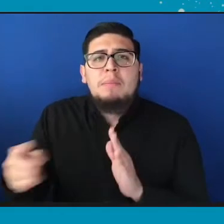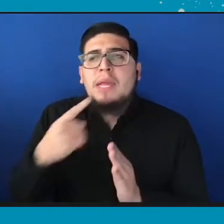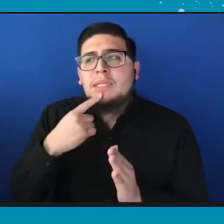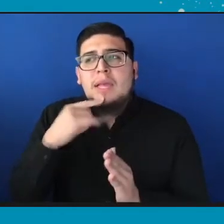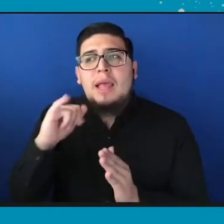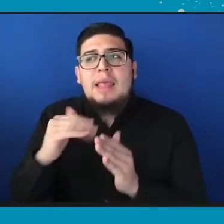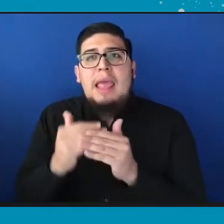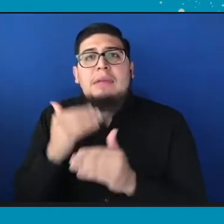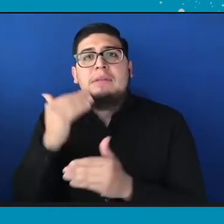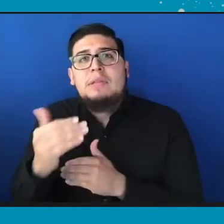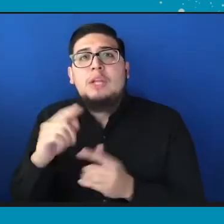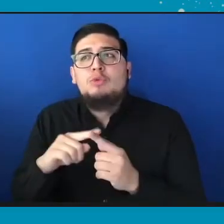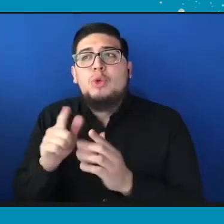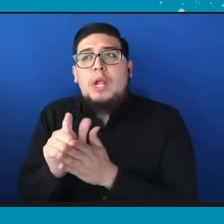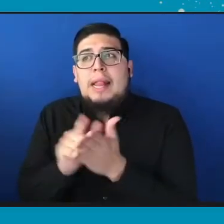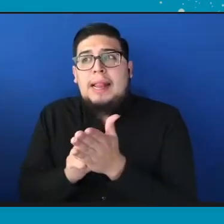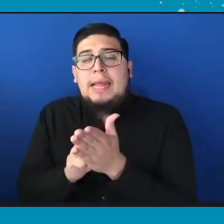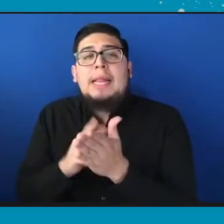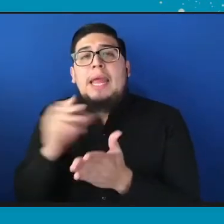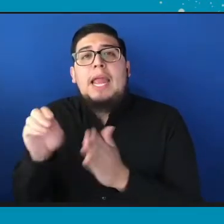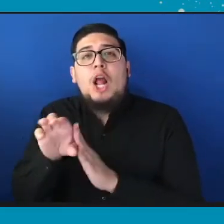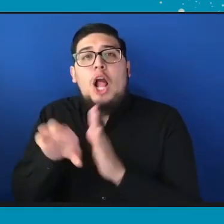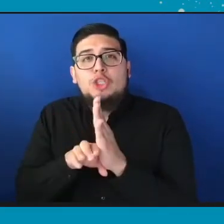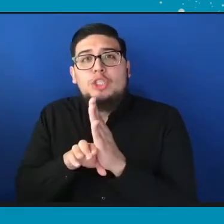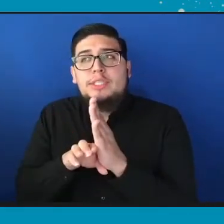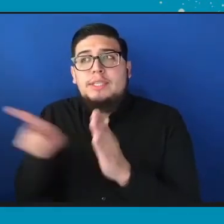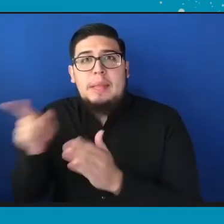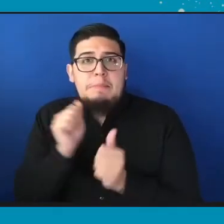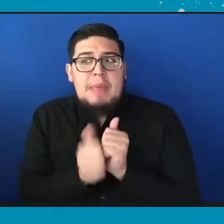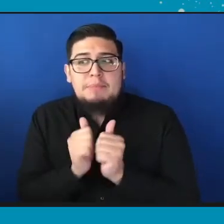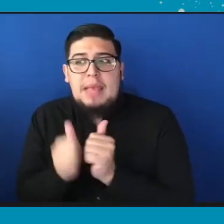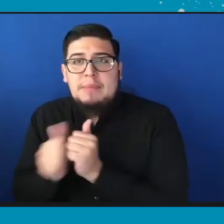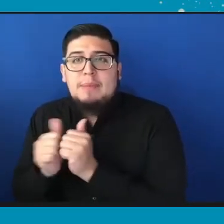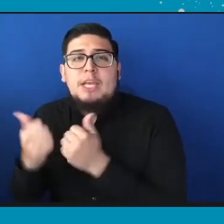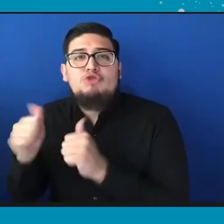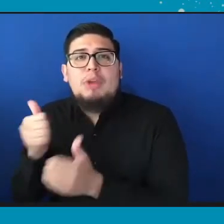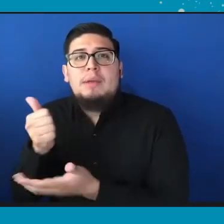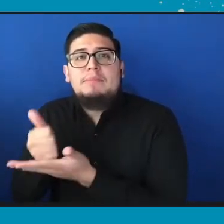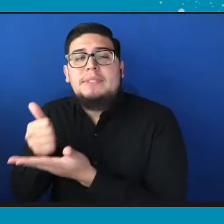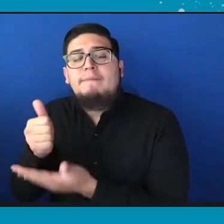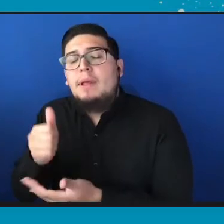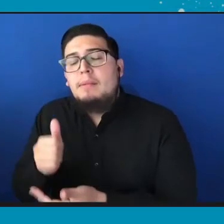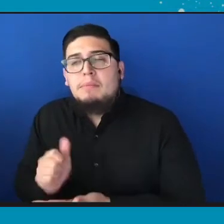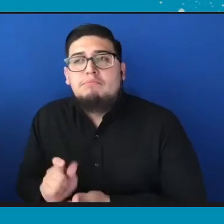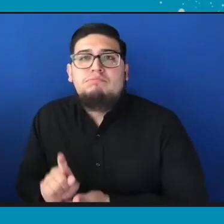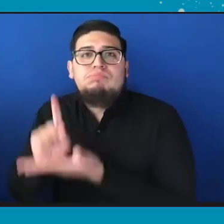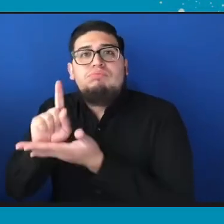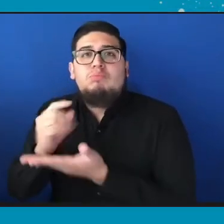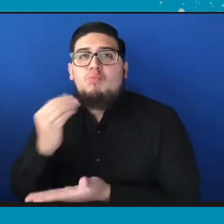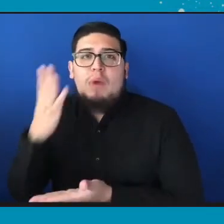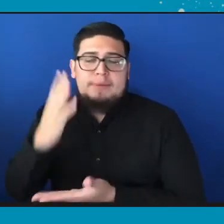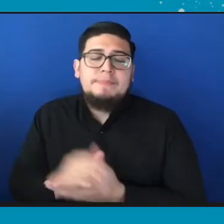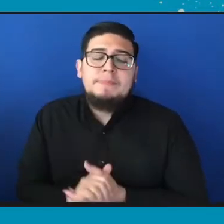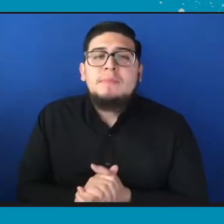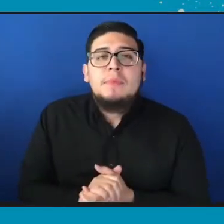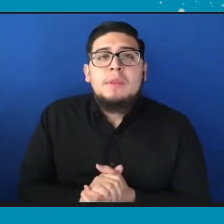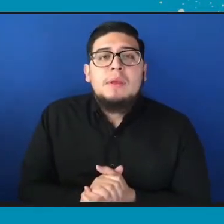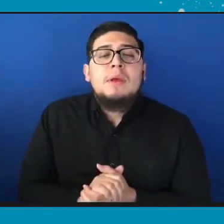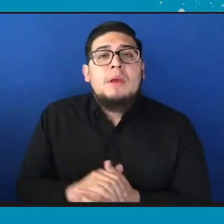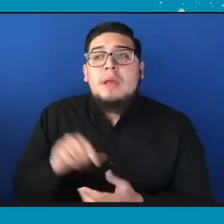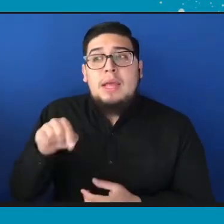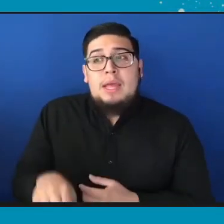and constitutionally done. Now, this was not the only